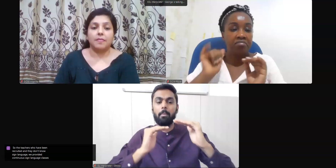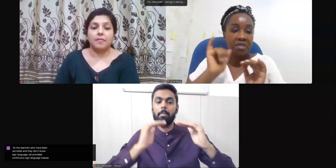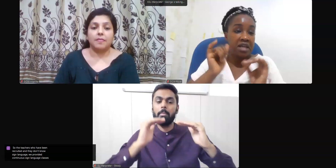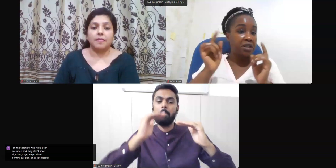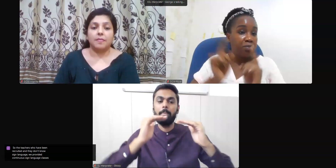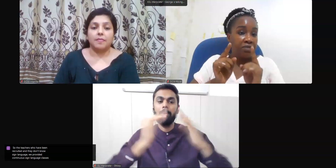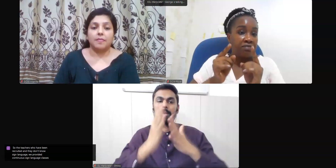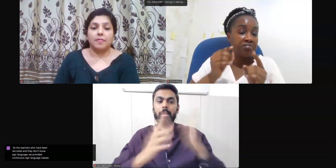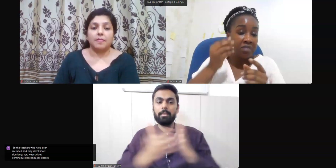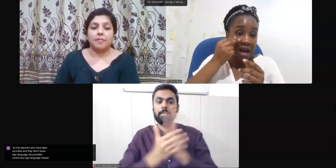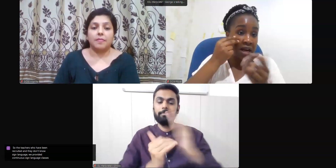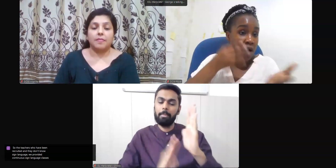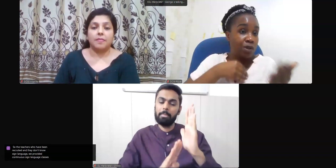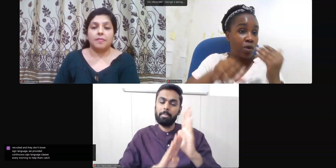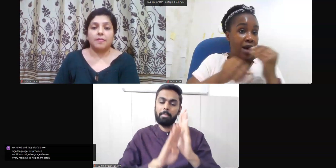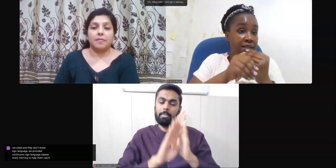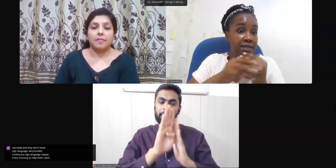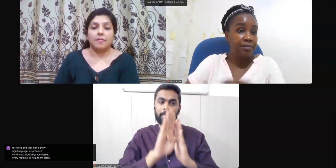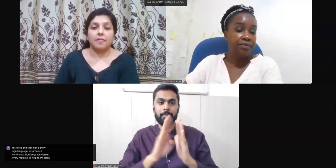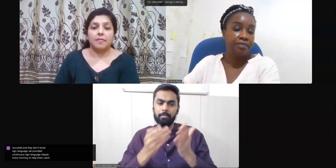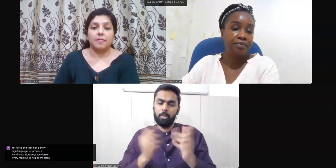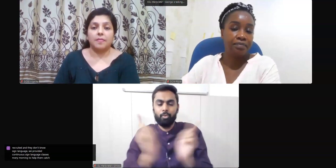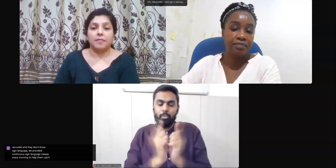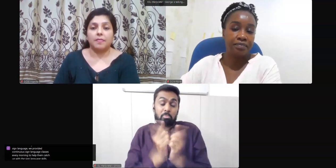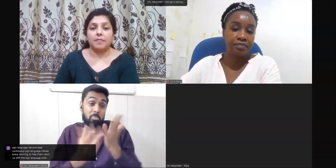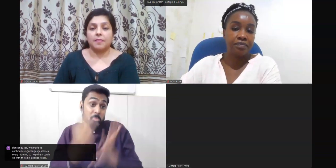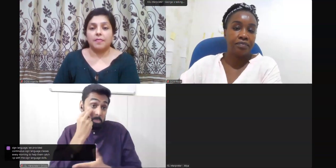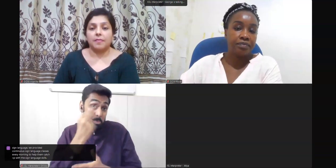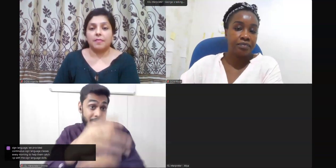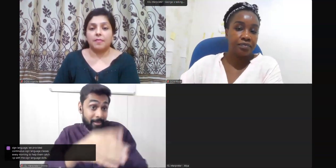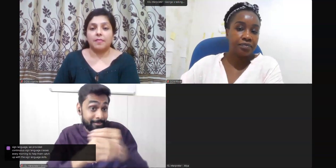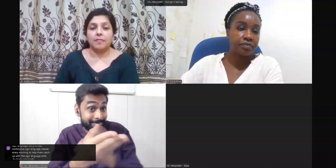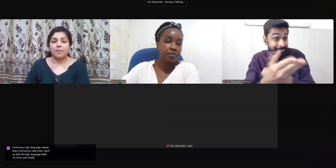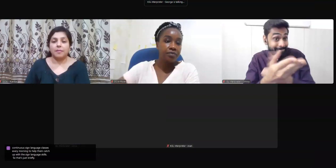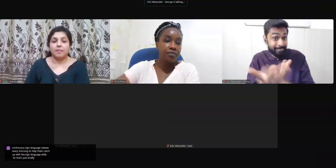language skills. So that's just briefly. Maybe Kanika has something else to add.